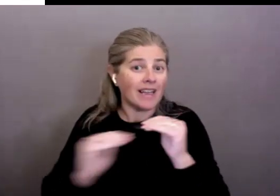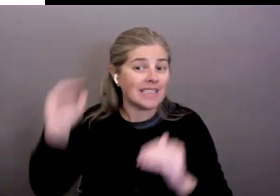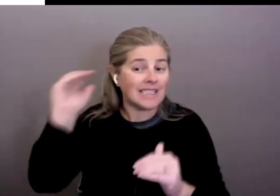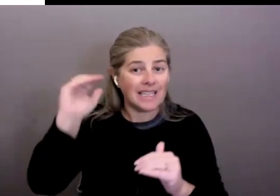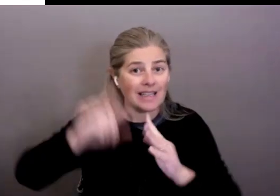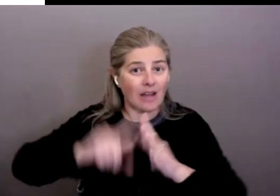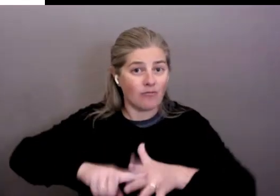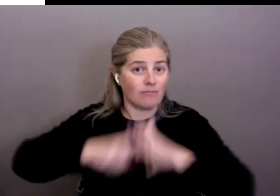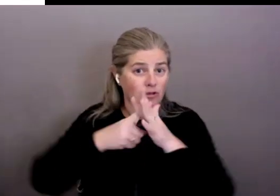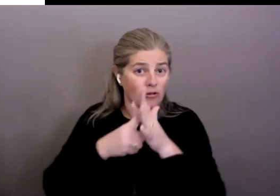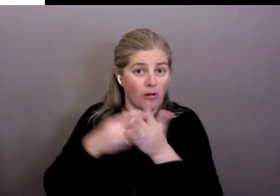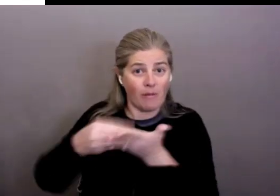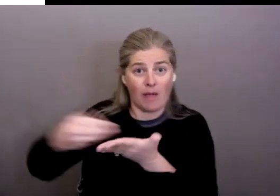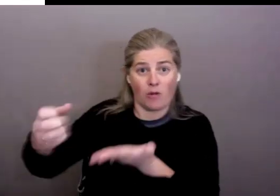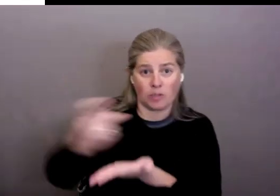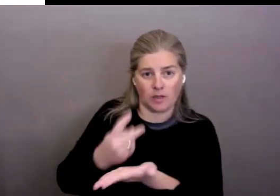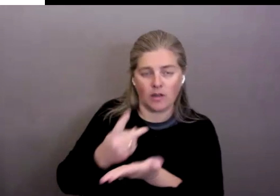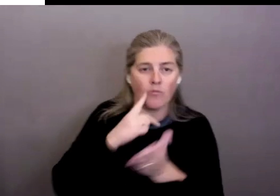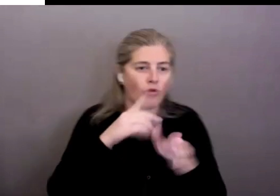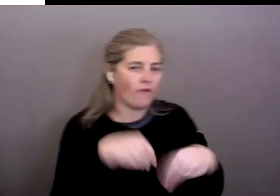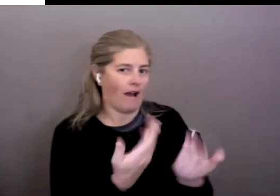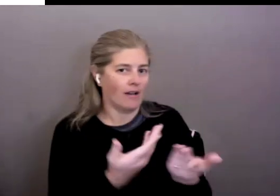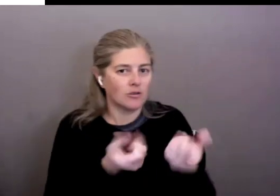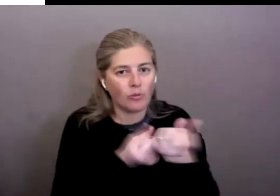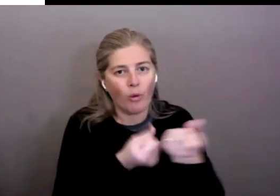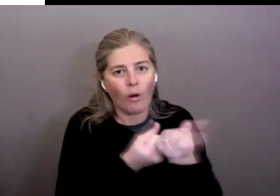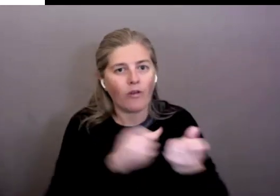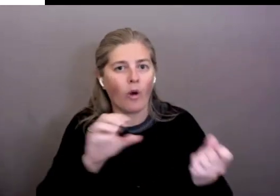be used to provide or to support the provision of Older